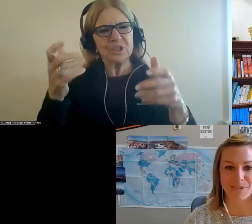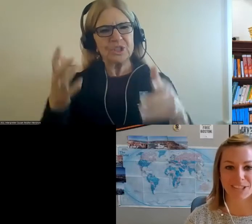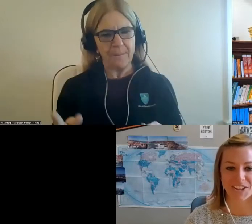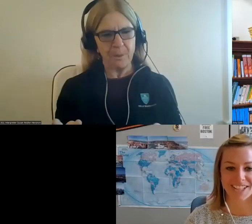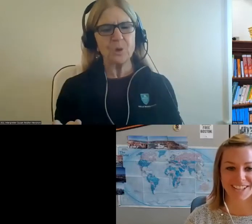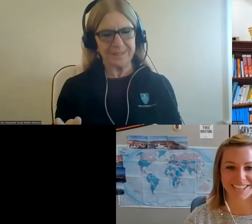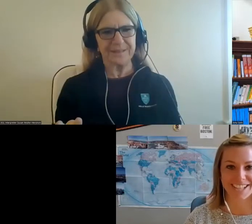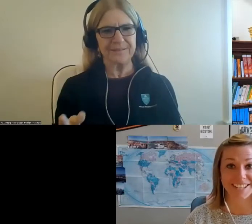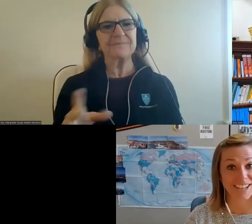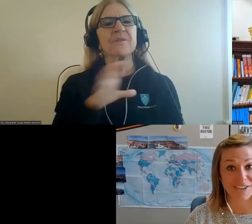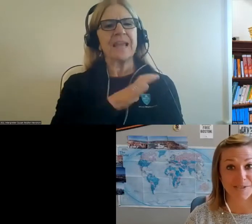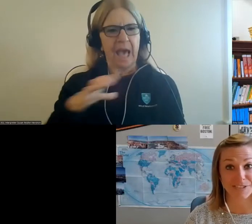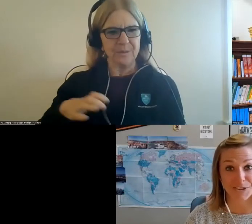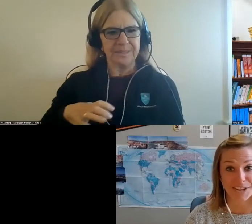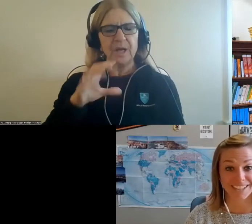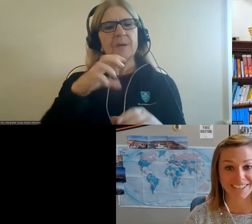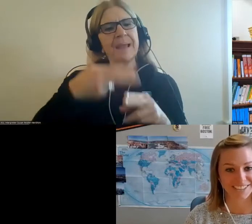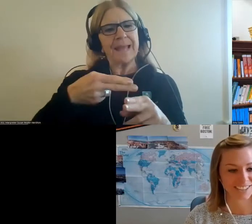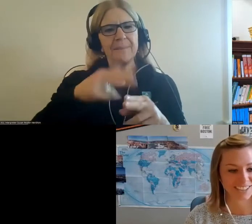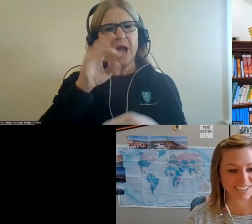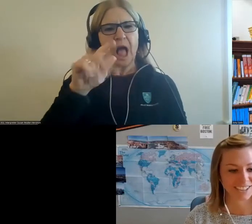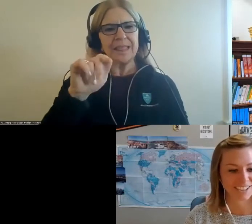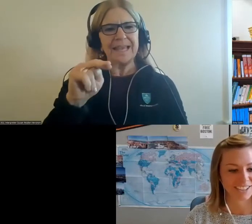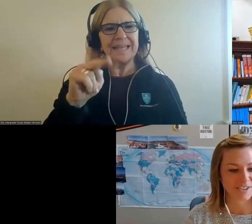My name is Colleen Kelsey. Thank you all for joining.